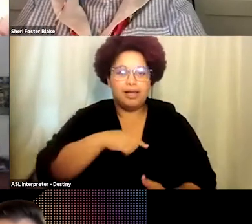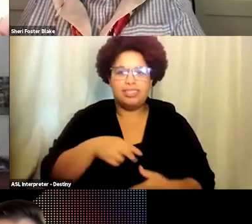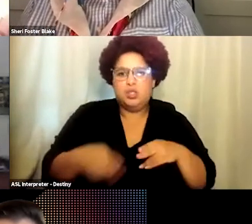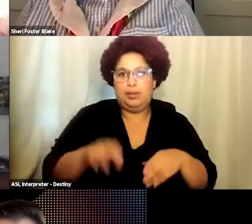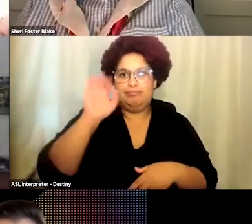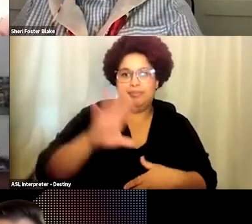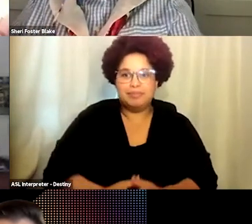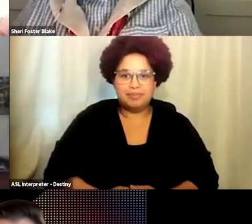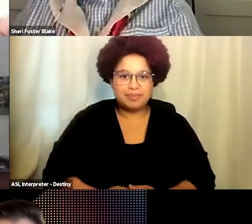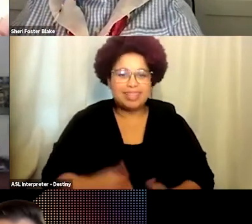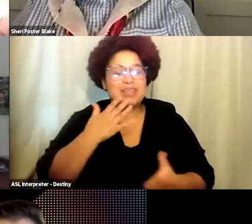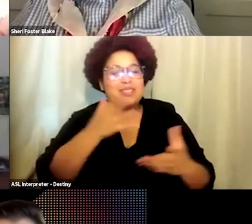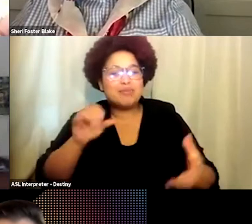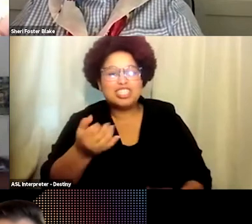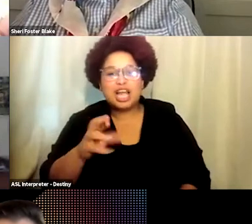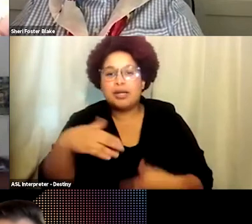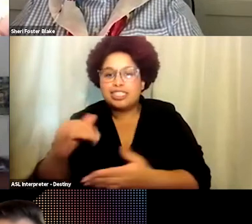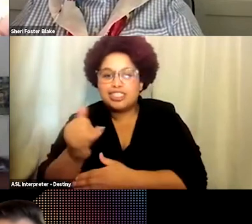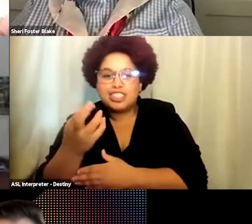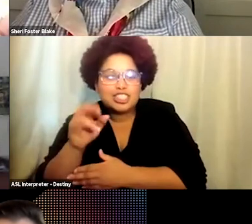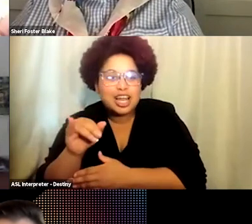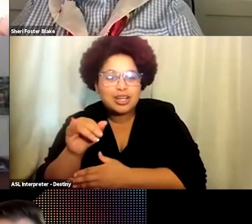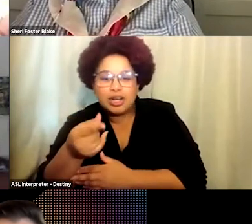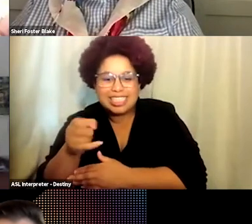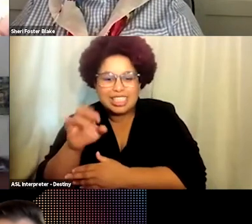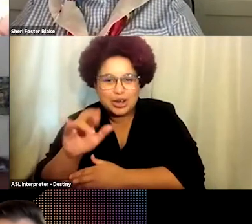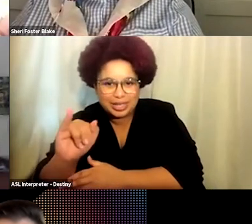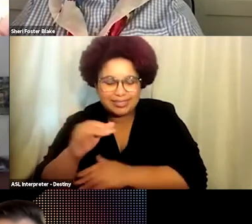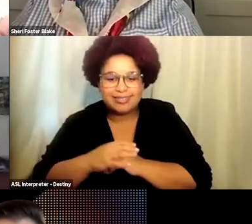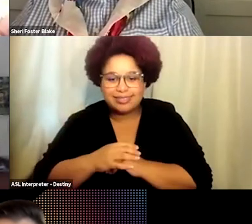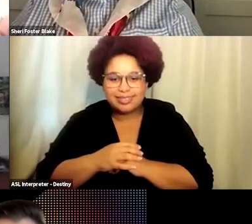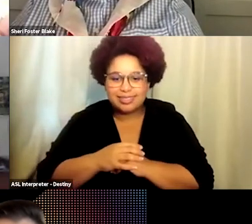think. Great. Thank you, Sheri. Geri. Great.